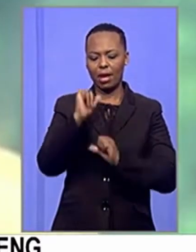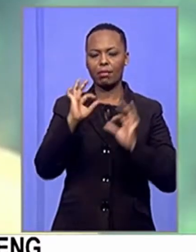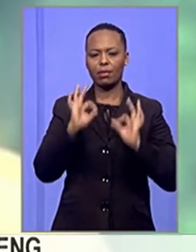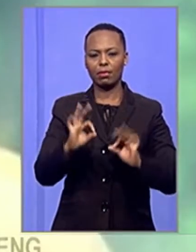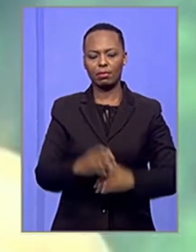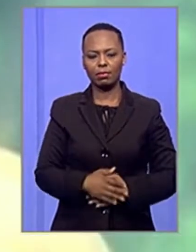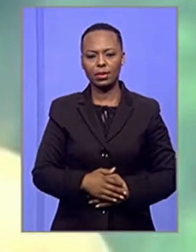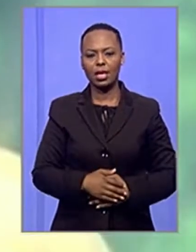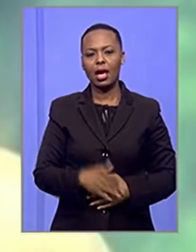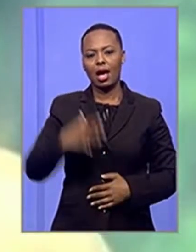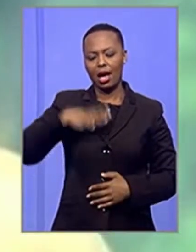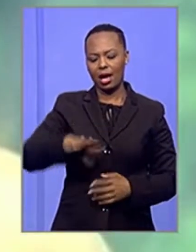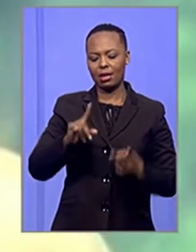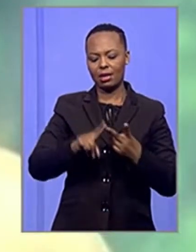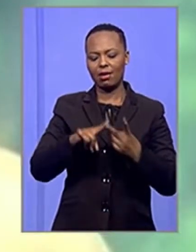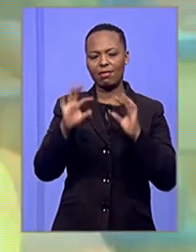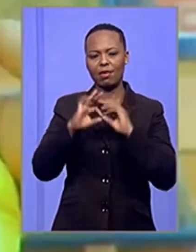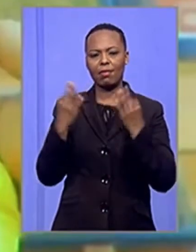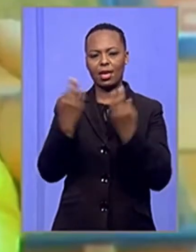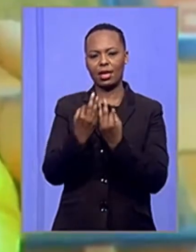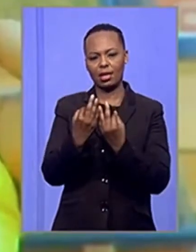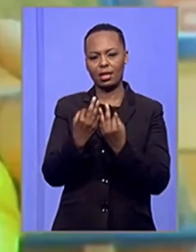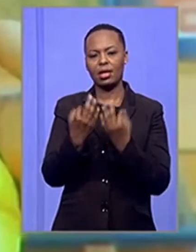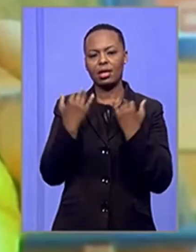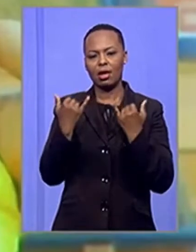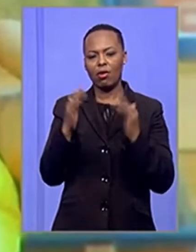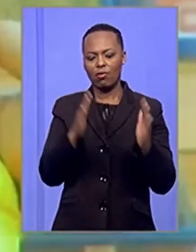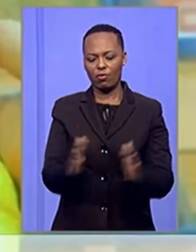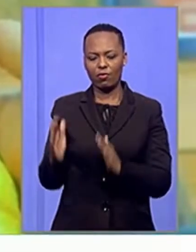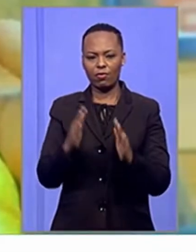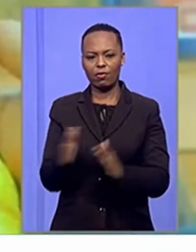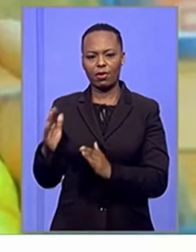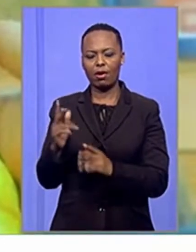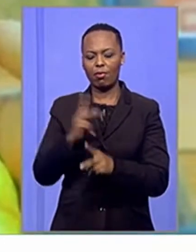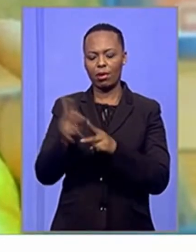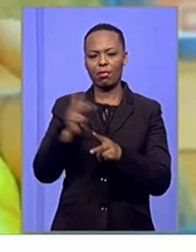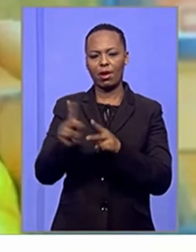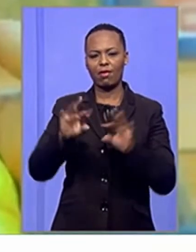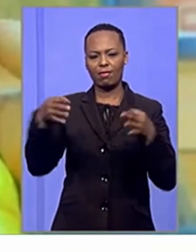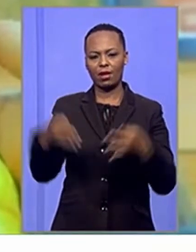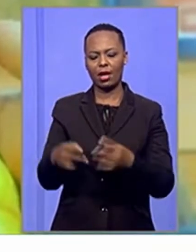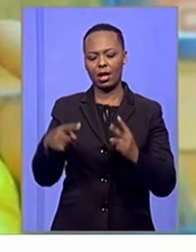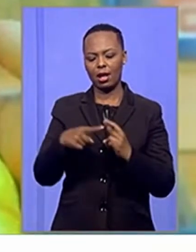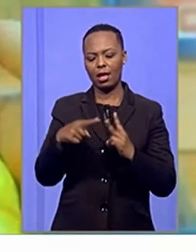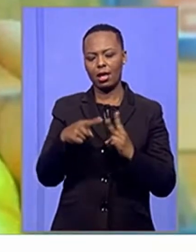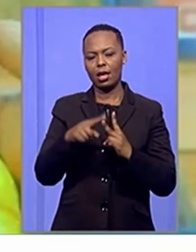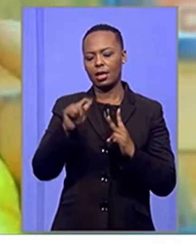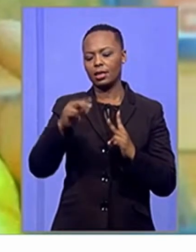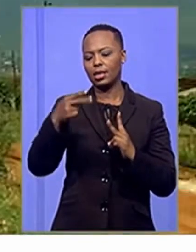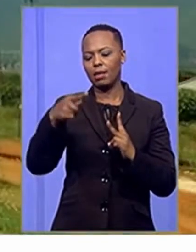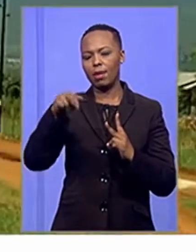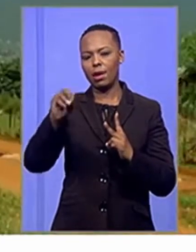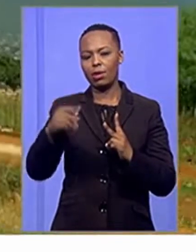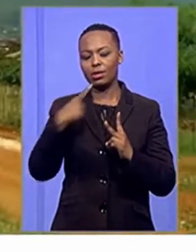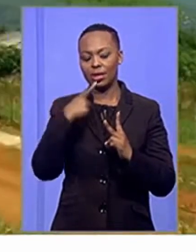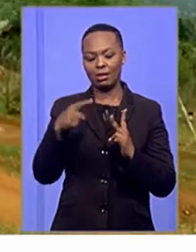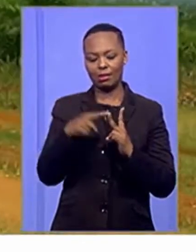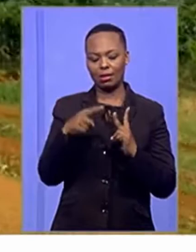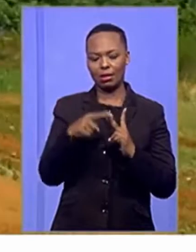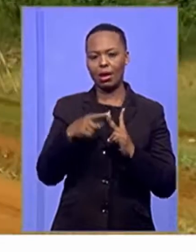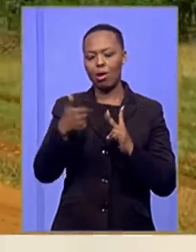Dopeni teng lelapa la Muladi le ditukisetsong tsa ho boloka moradi wa lona Thabelo Muladi. Menyenyetsi e re Muladi o ile a bolawa